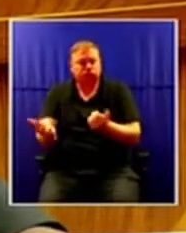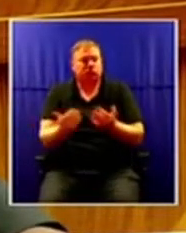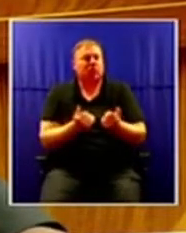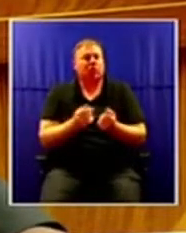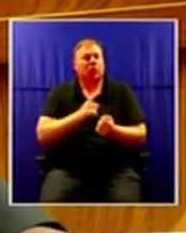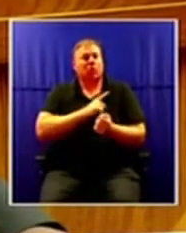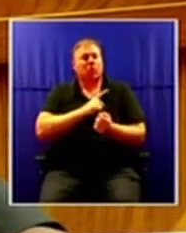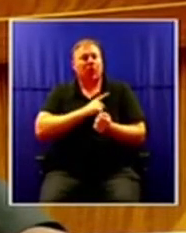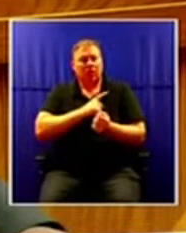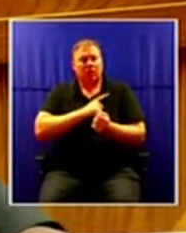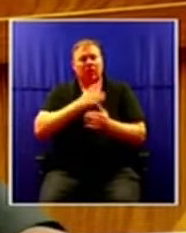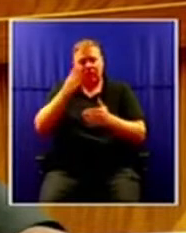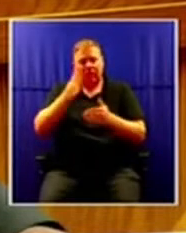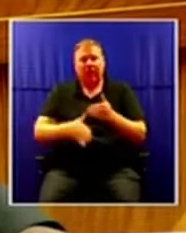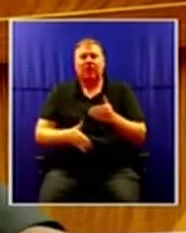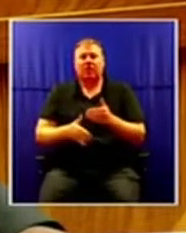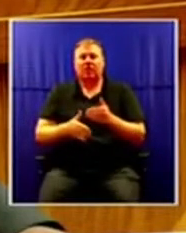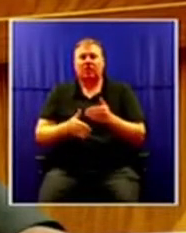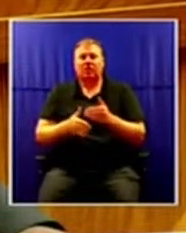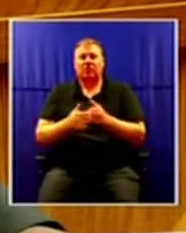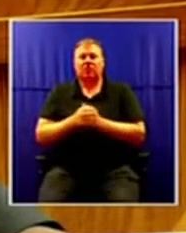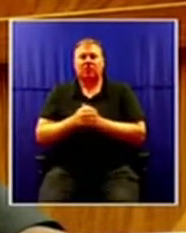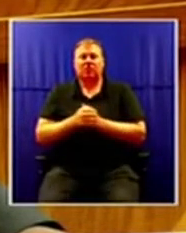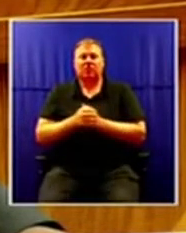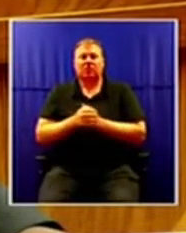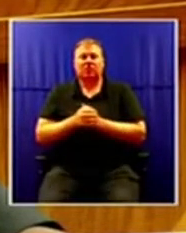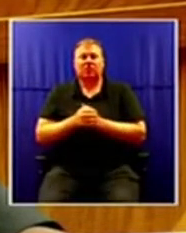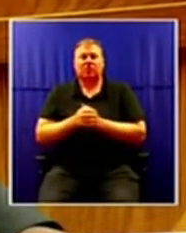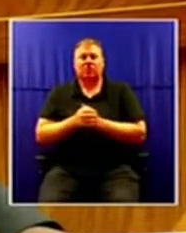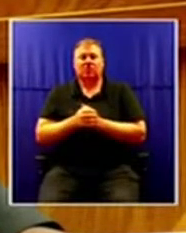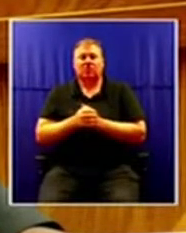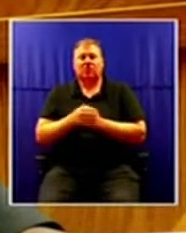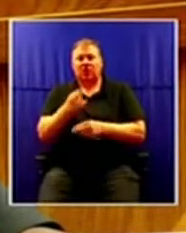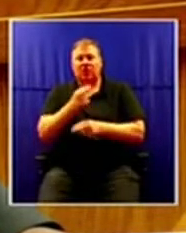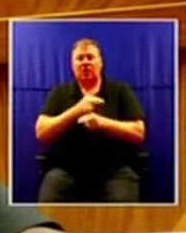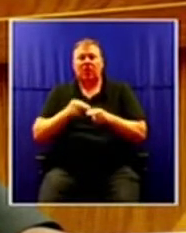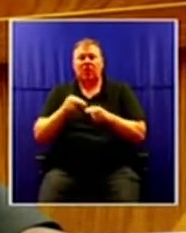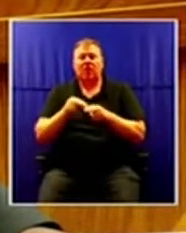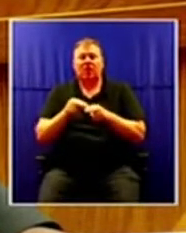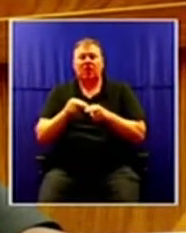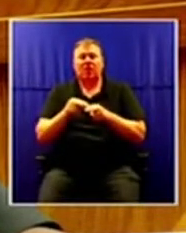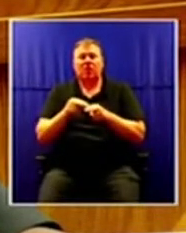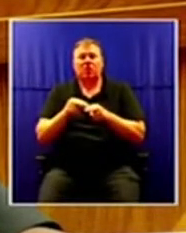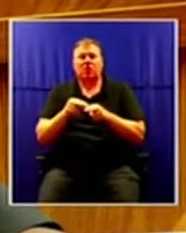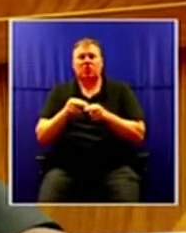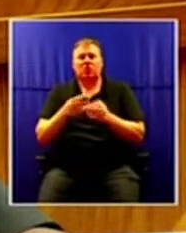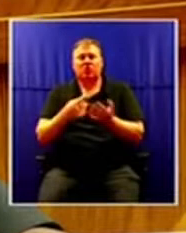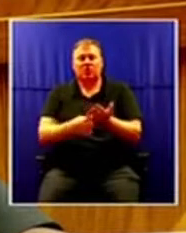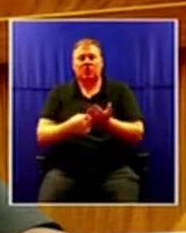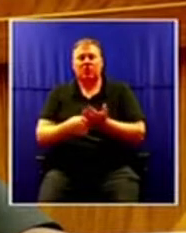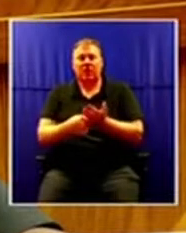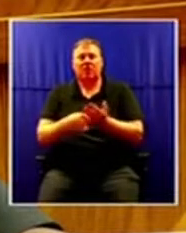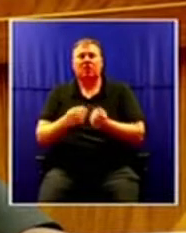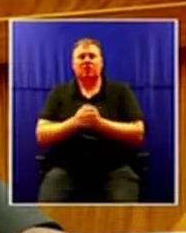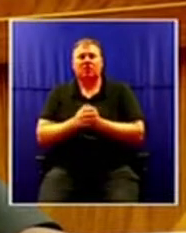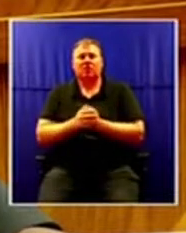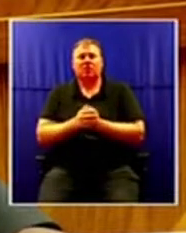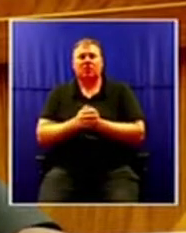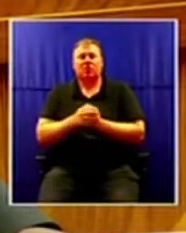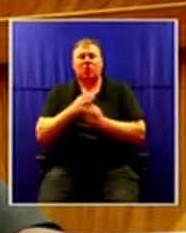enrich our national discourse, our debate, and they will strengthen our